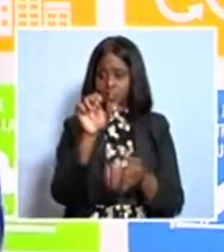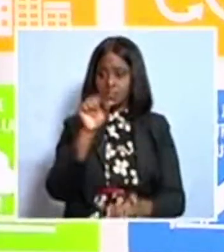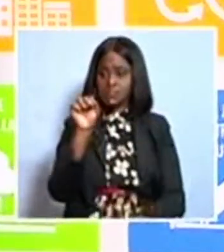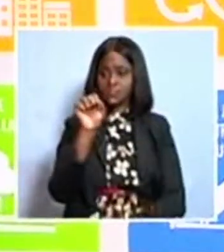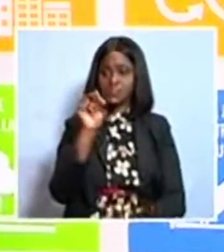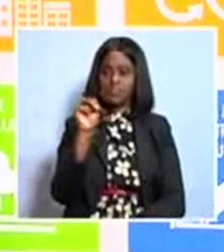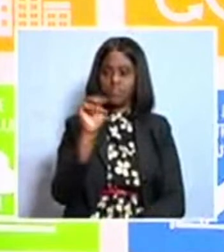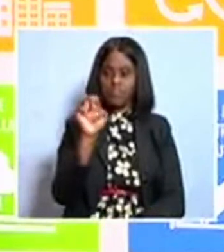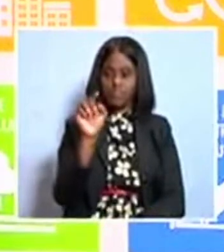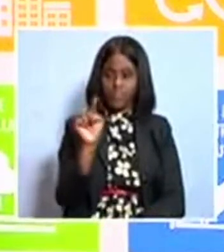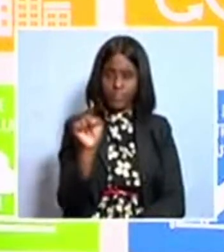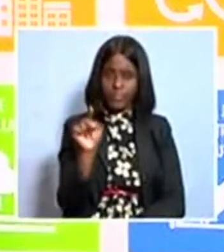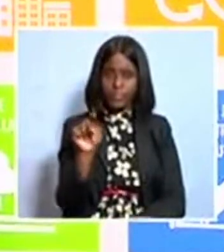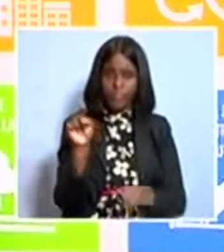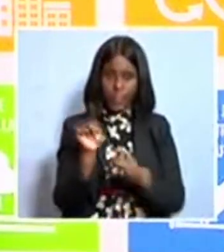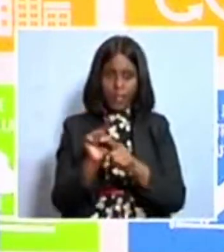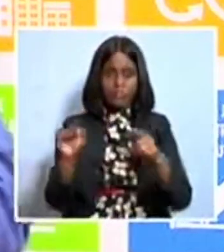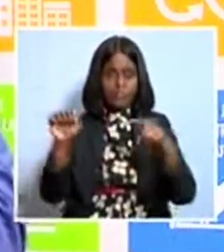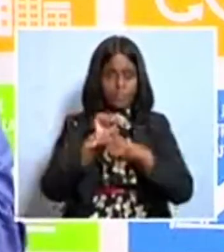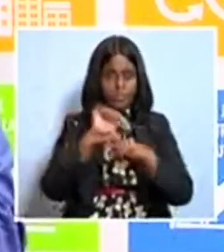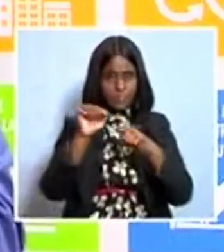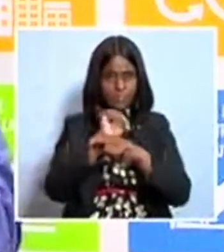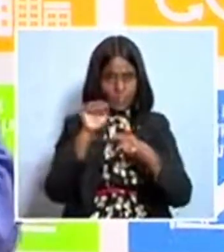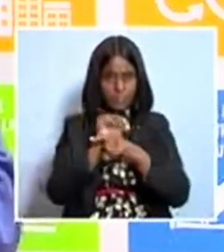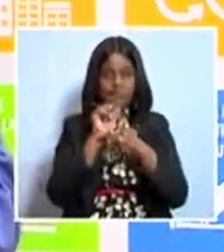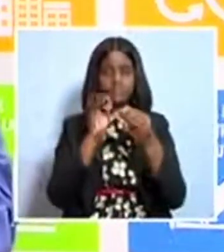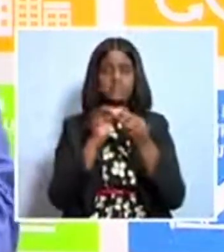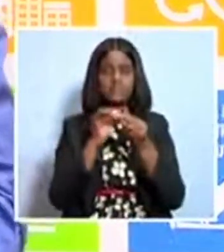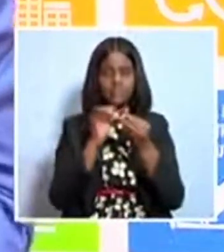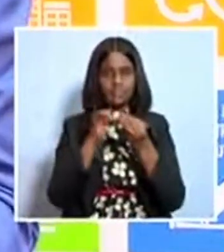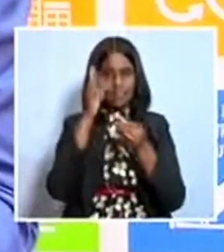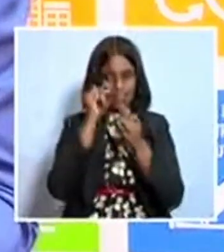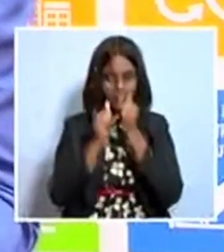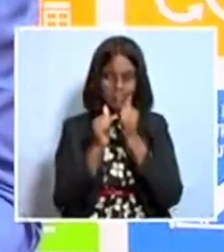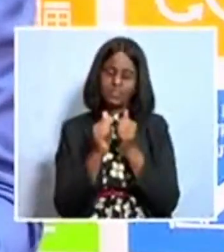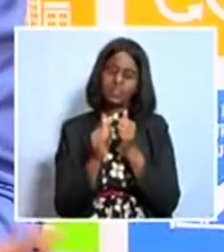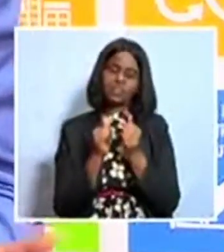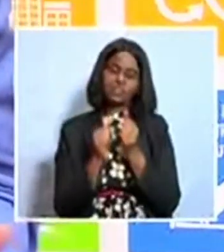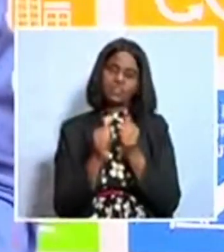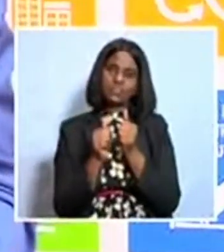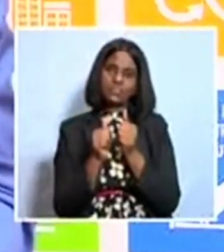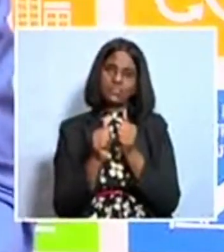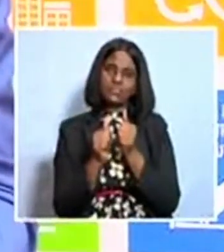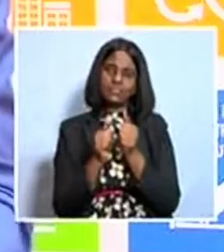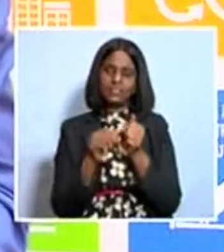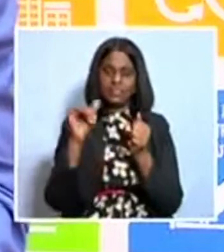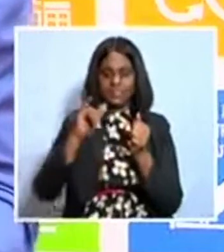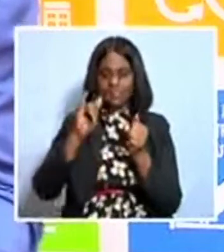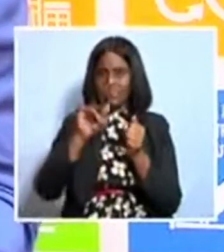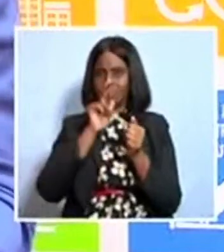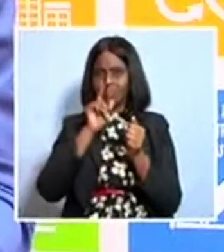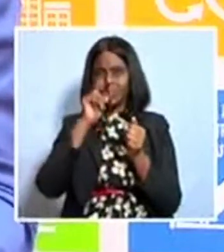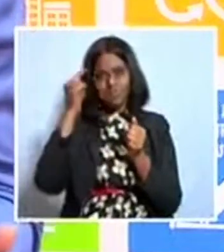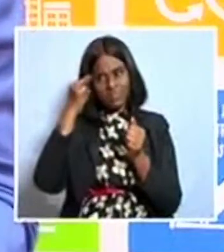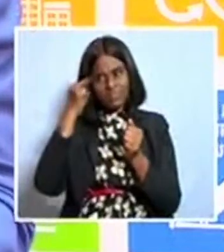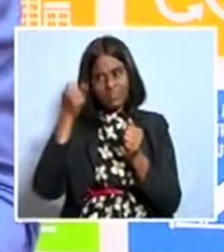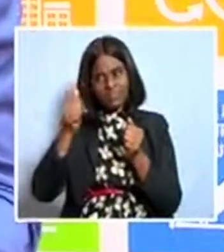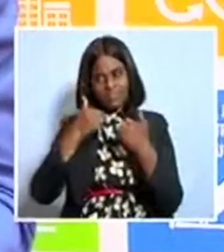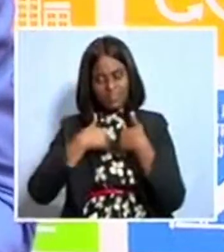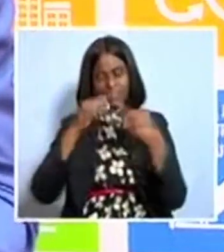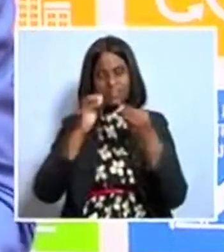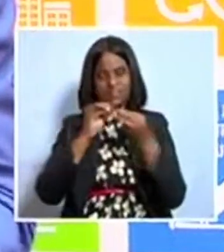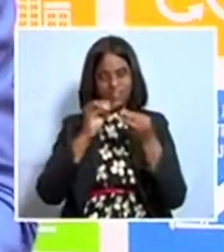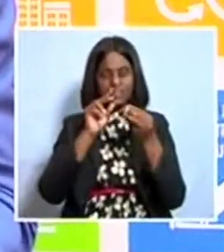SMEs to capacity building, because yes, government has got a lot of programs that, such as